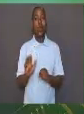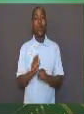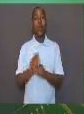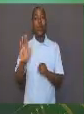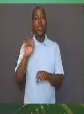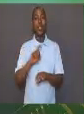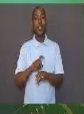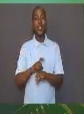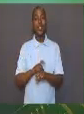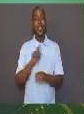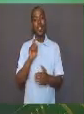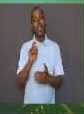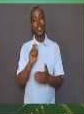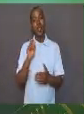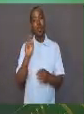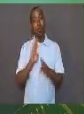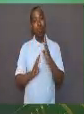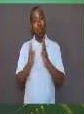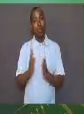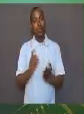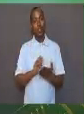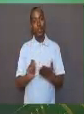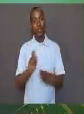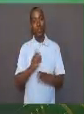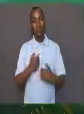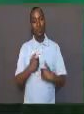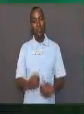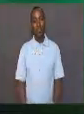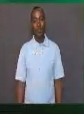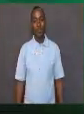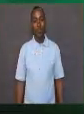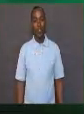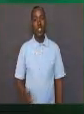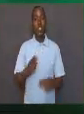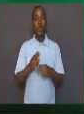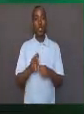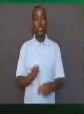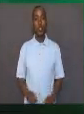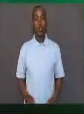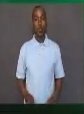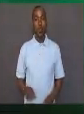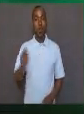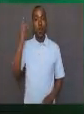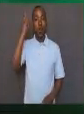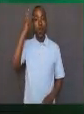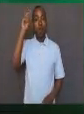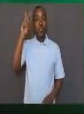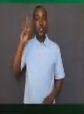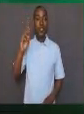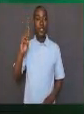few biologists. You might have named Professor Tilahun